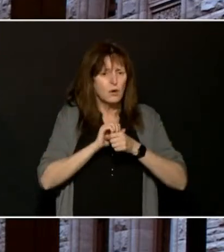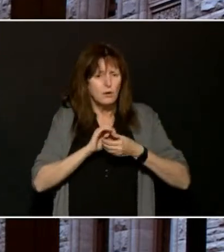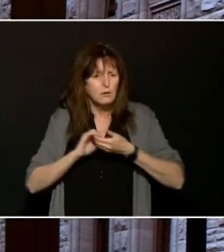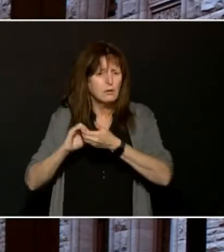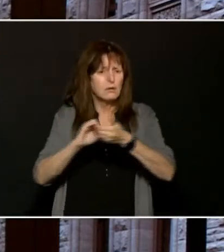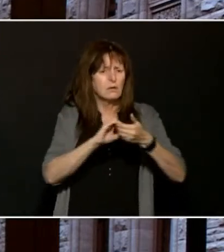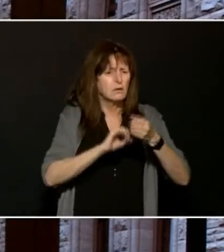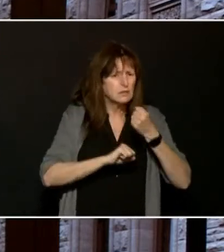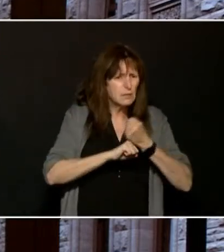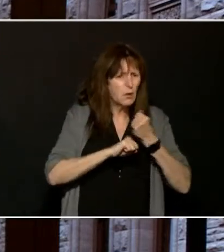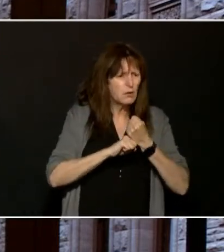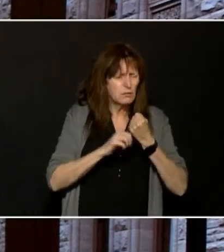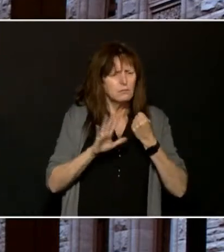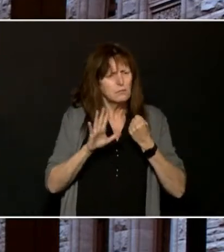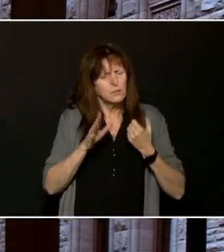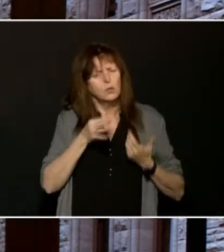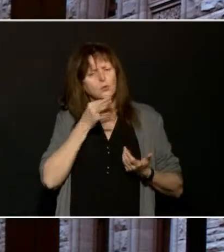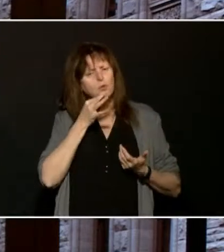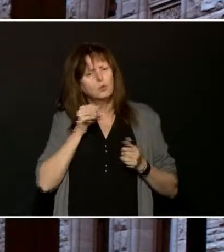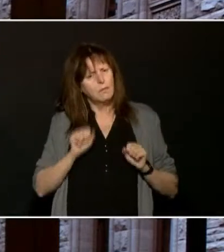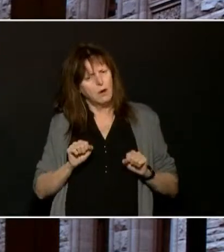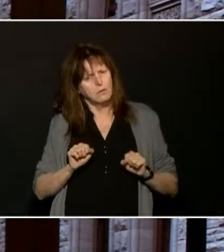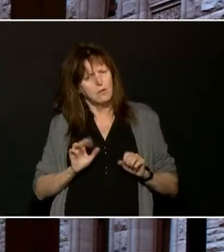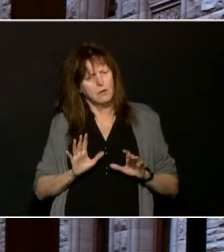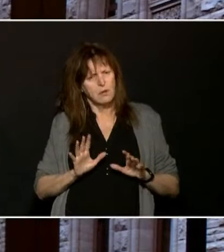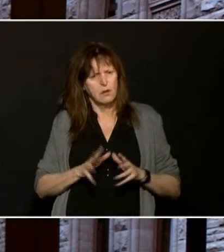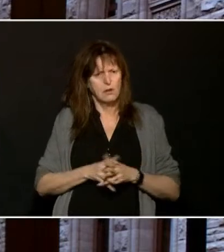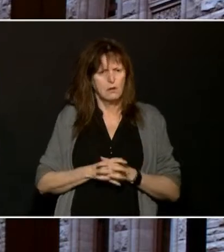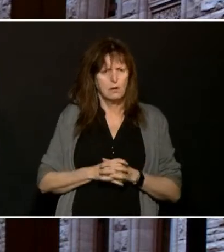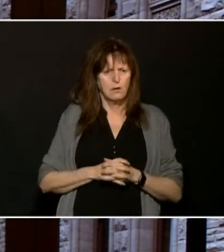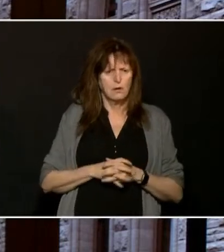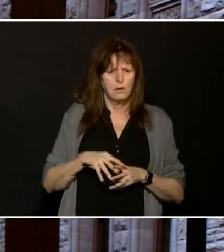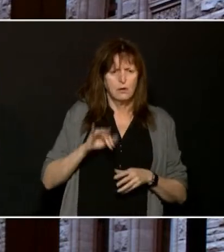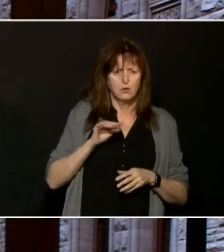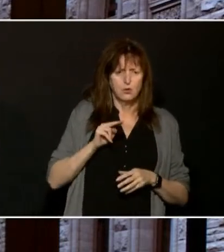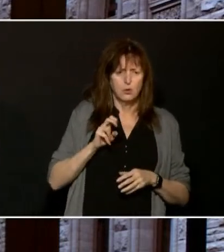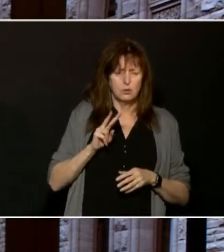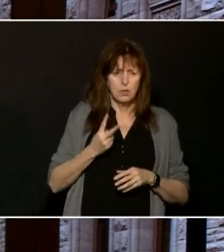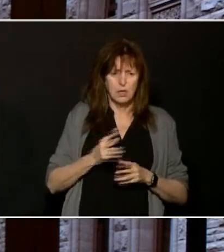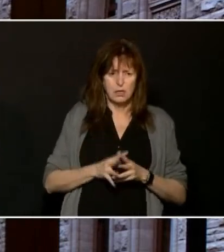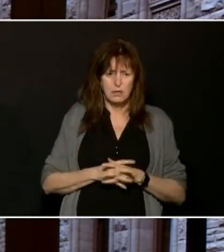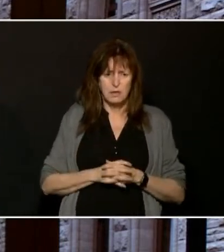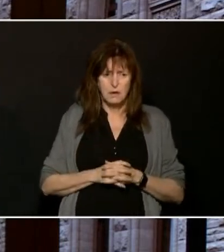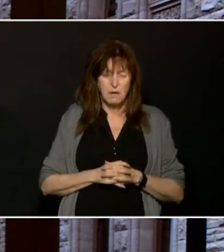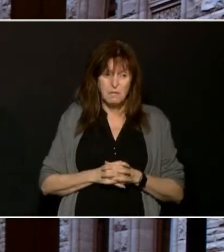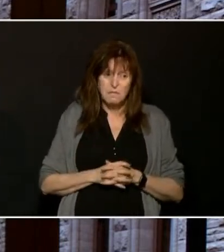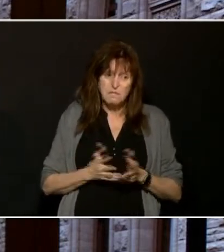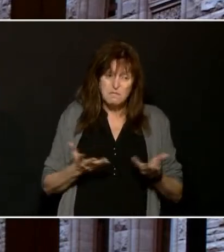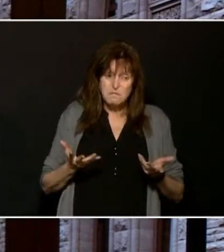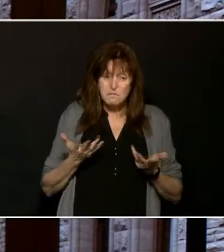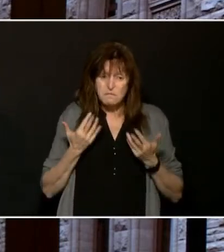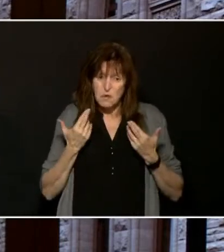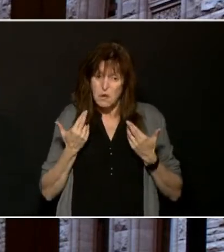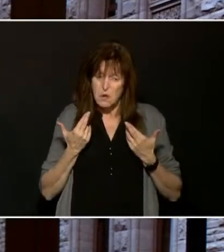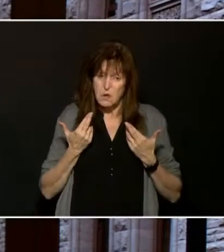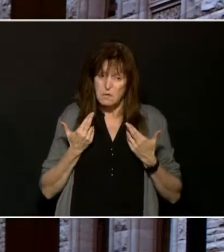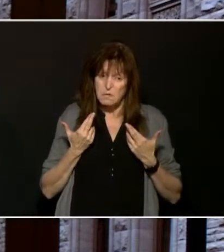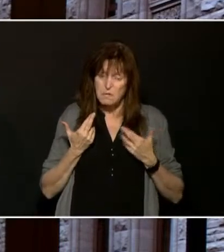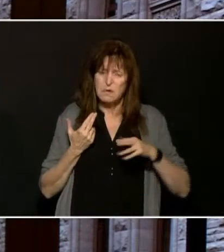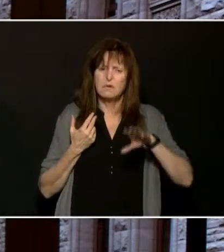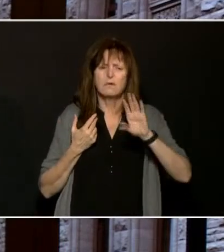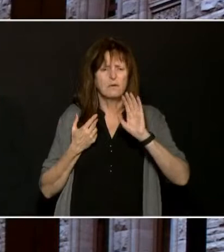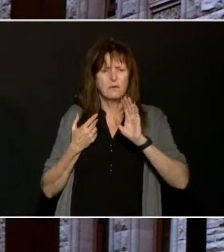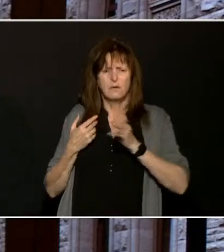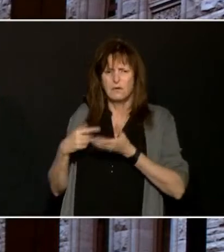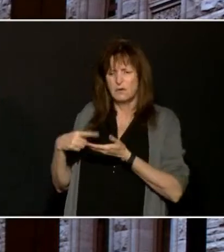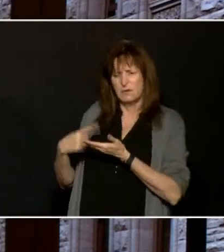as we can. And I would like it by June. Which day? I'm going to have to be in consultation with the Ministry of Education and, of